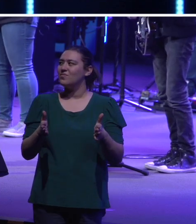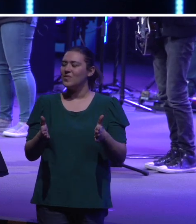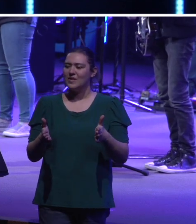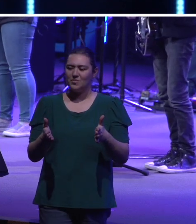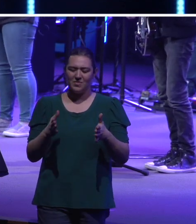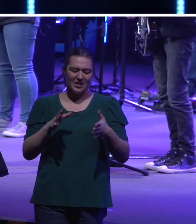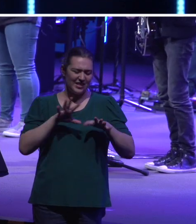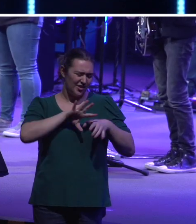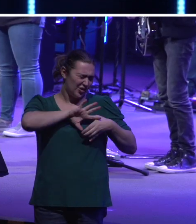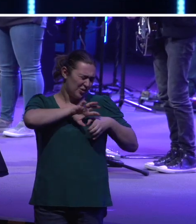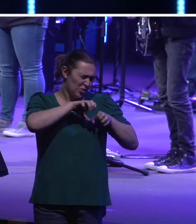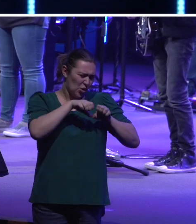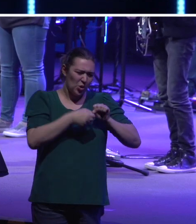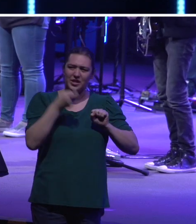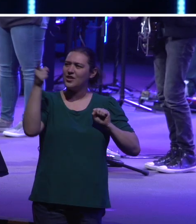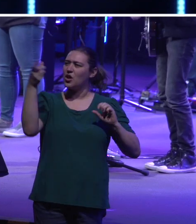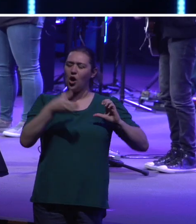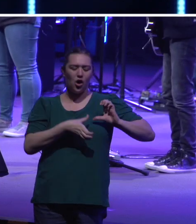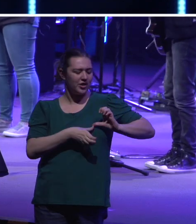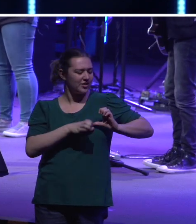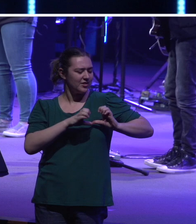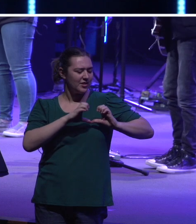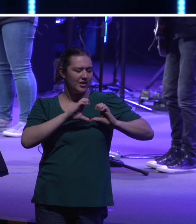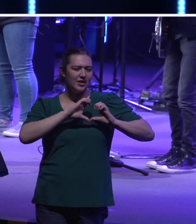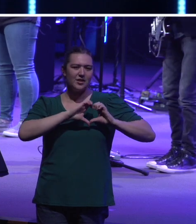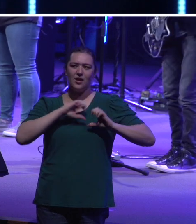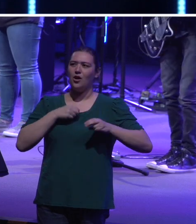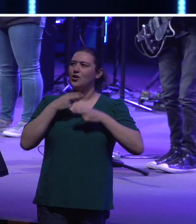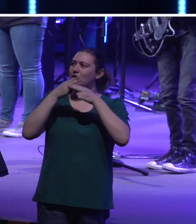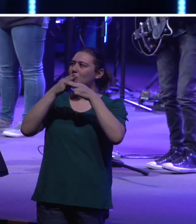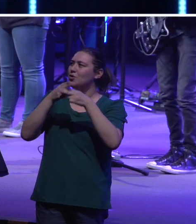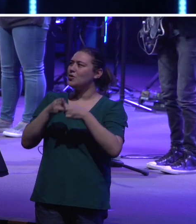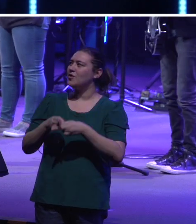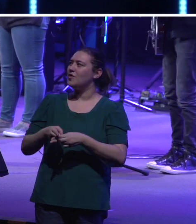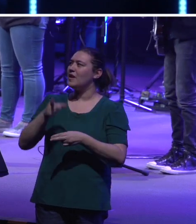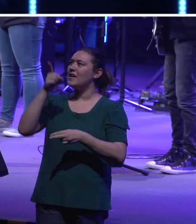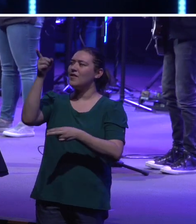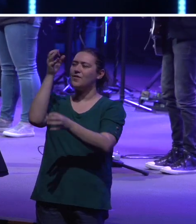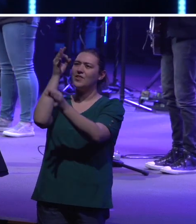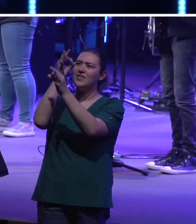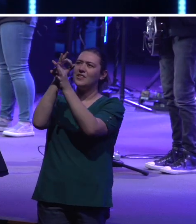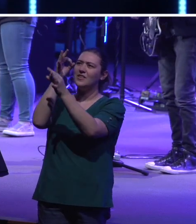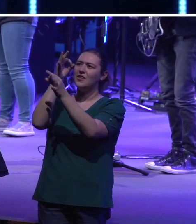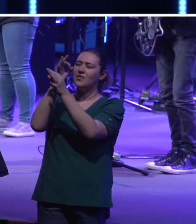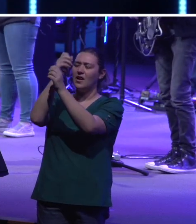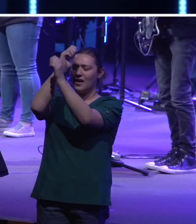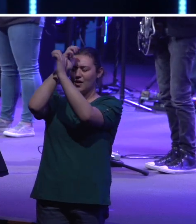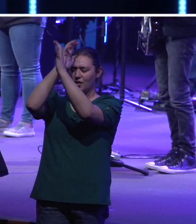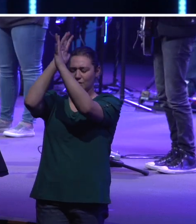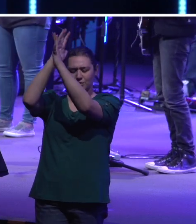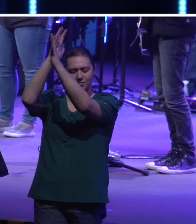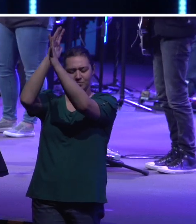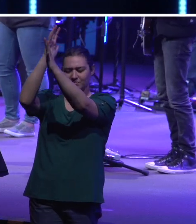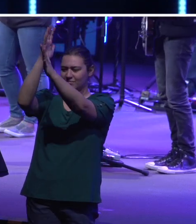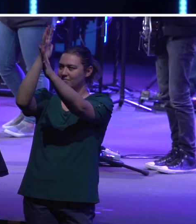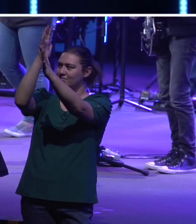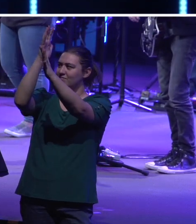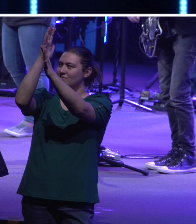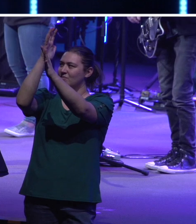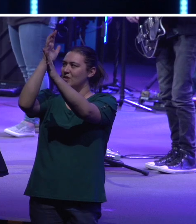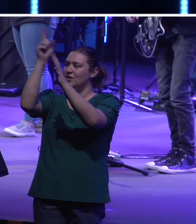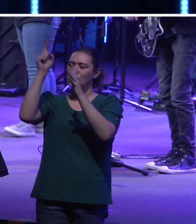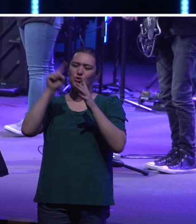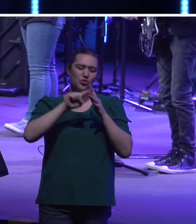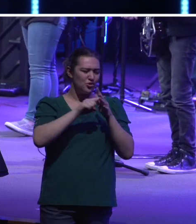You can mend any broken heart. I call you Faithful Father.